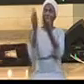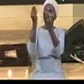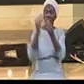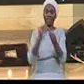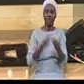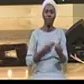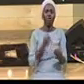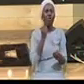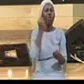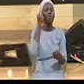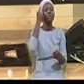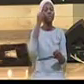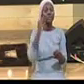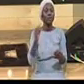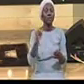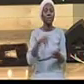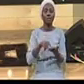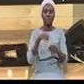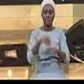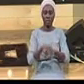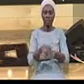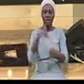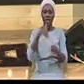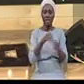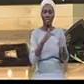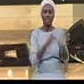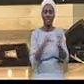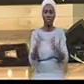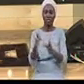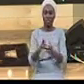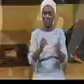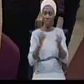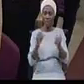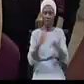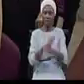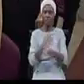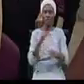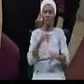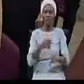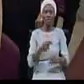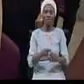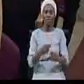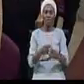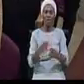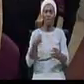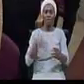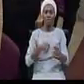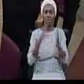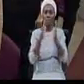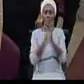understanding tonight. In Jesus' mighty name we pray.